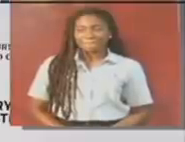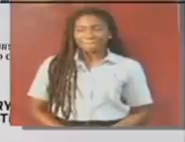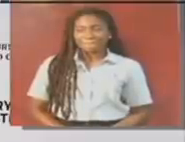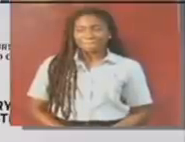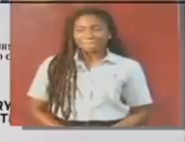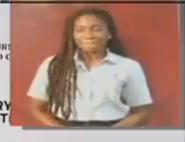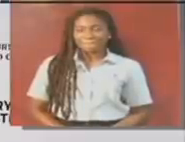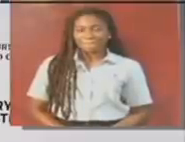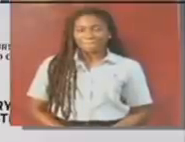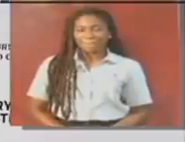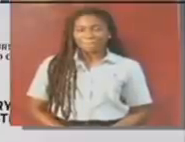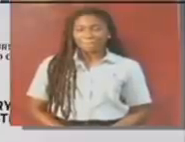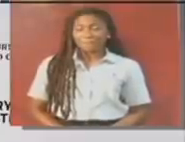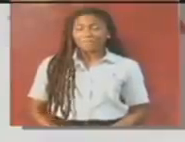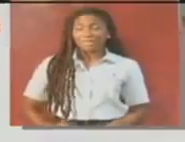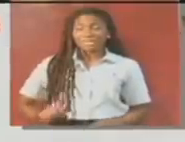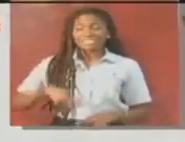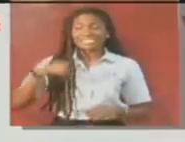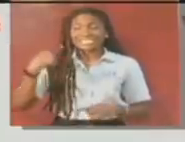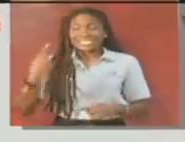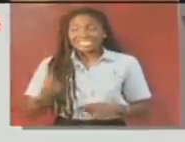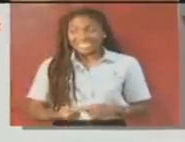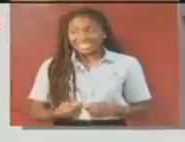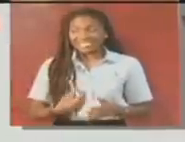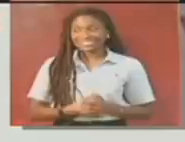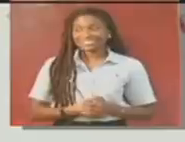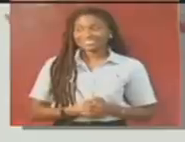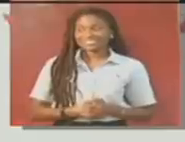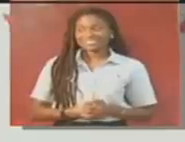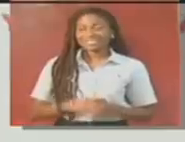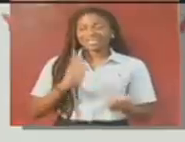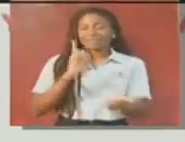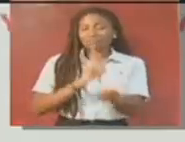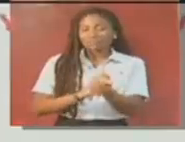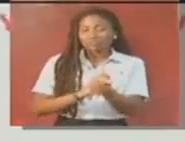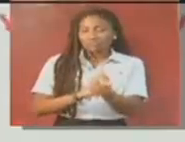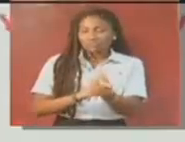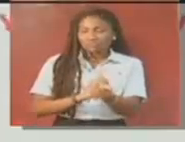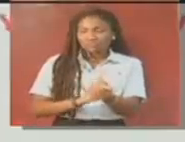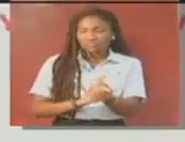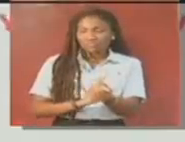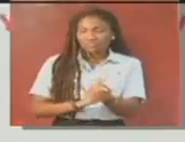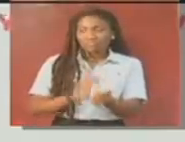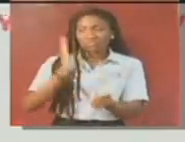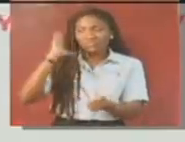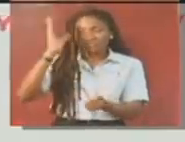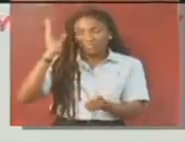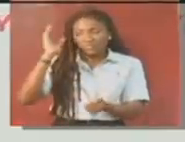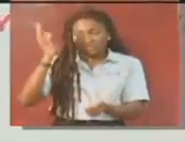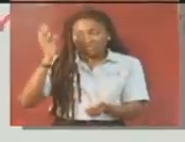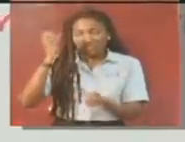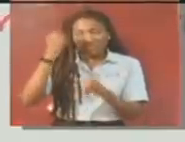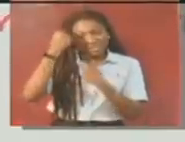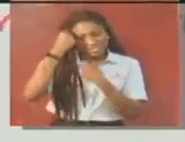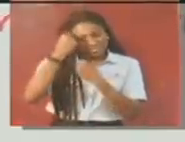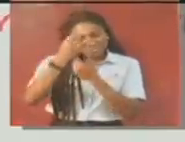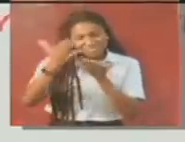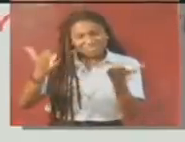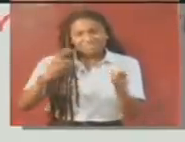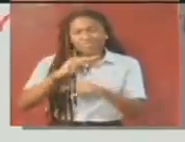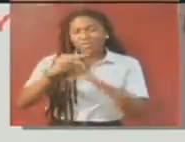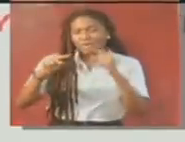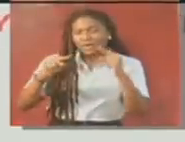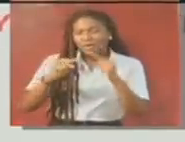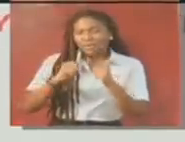Sukchan. Next, we are quite pleased to have Dr. Khan, and she will offer some suggestions to cope with